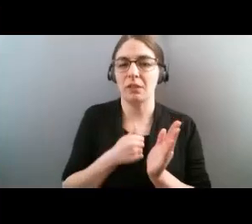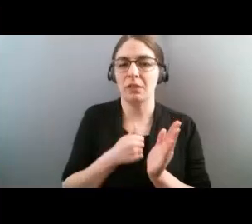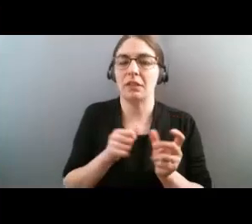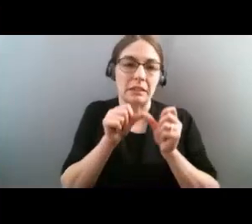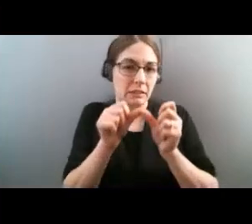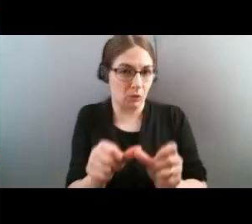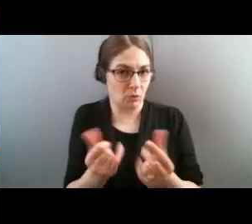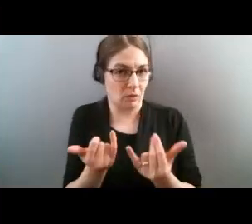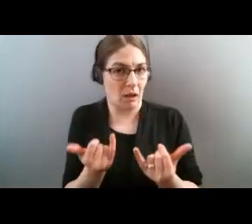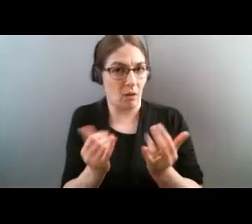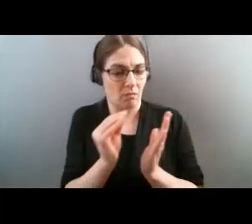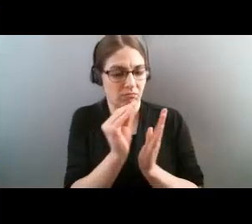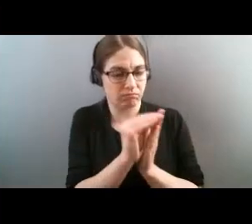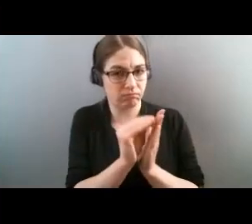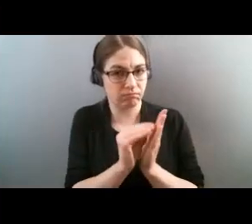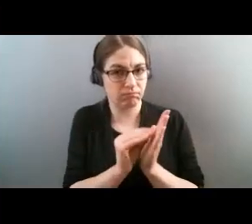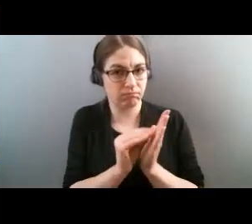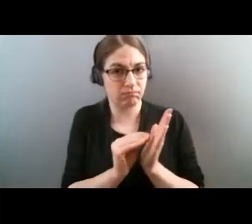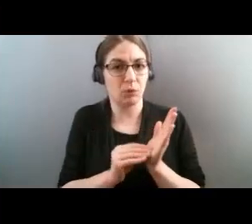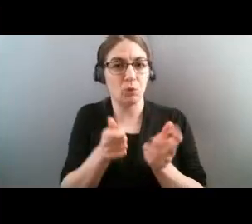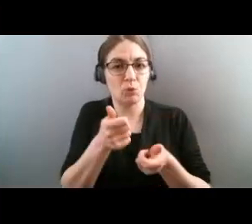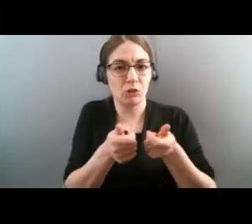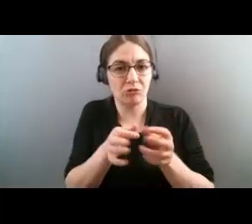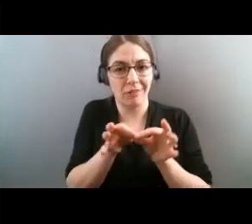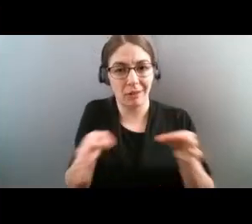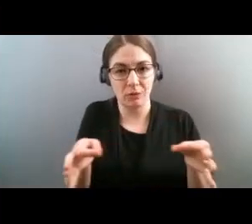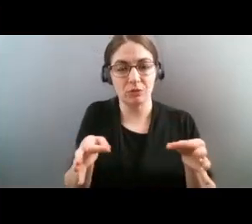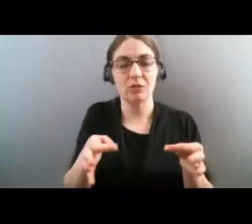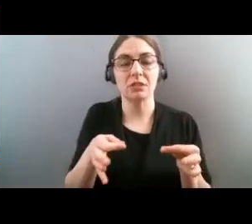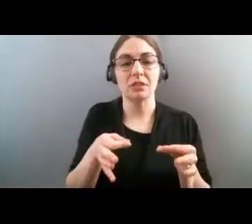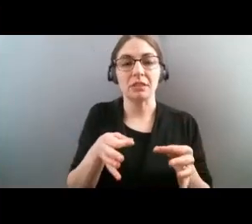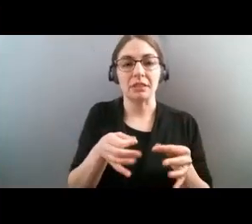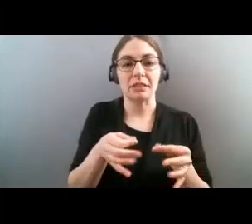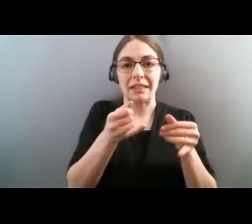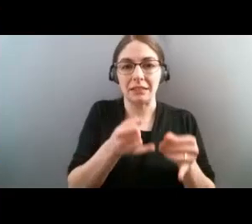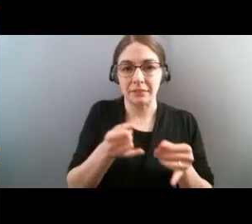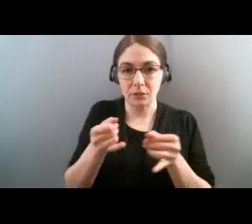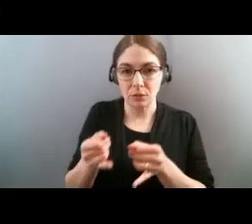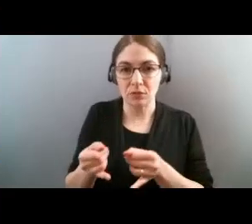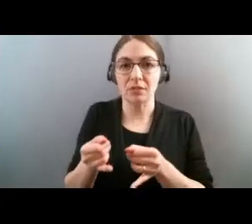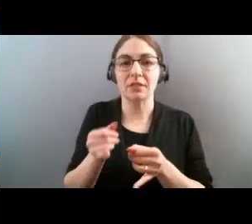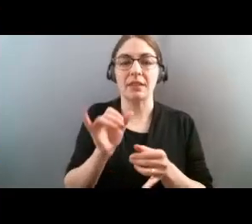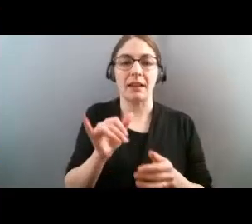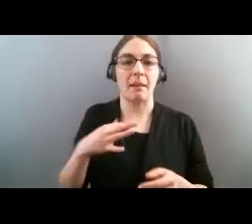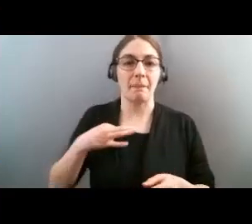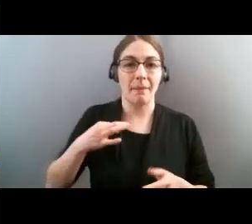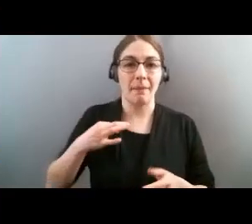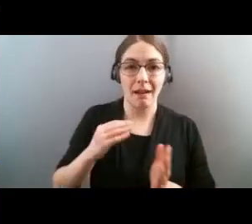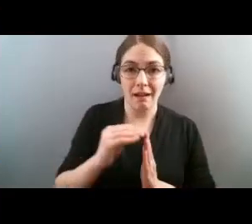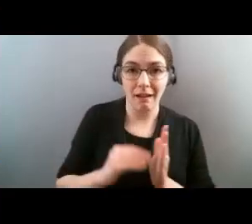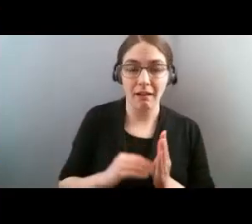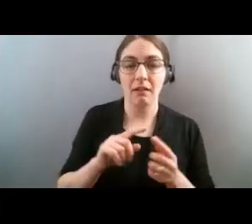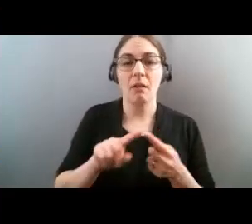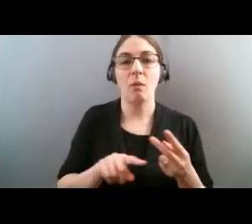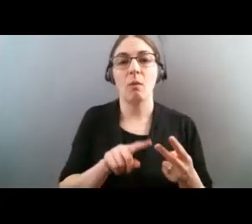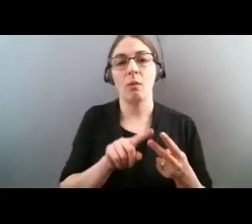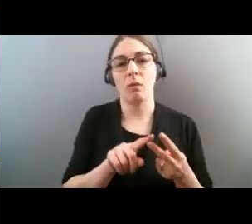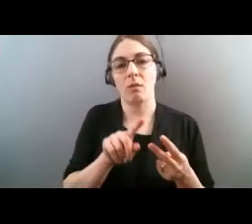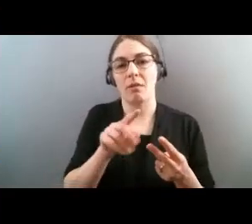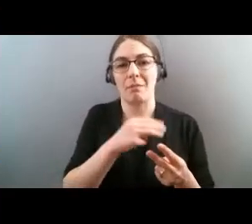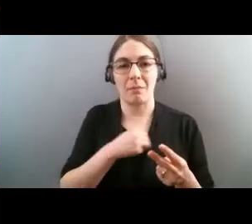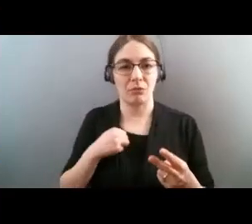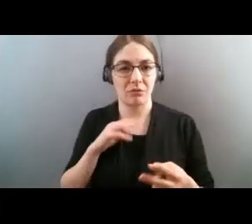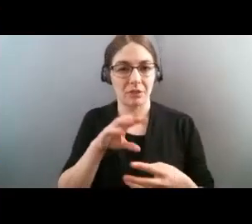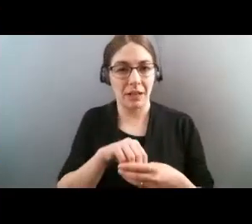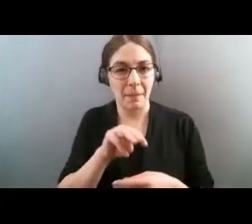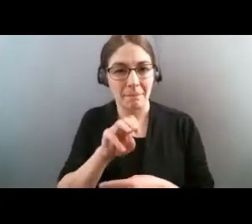time languages that individuals that are applicants or members of the Medicaid, what